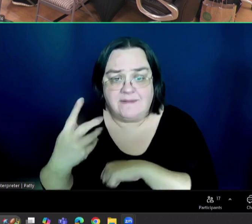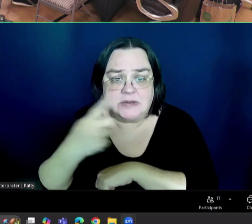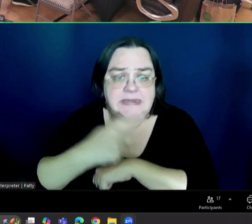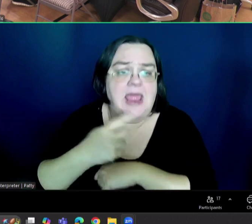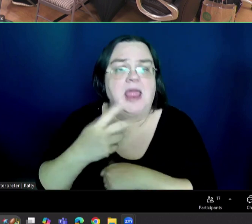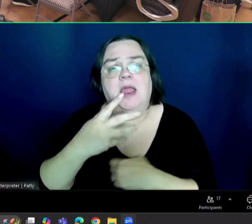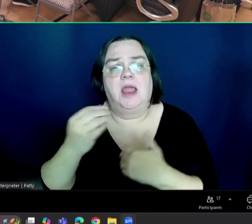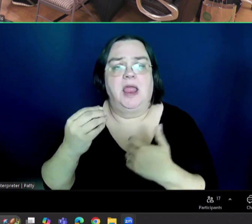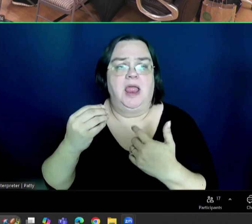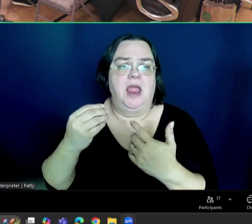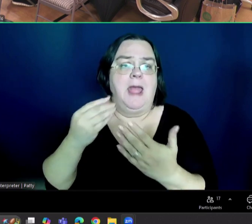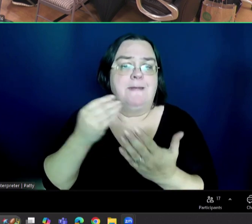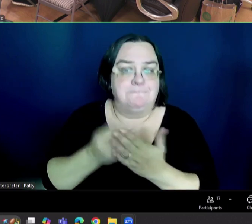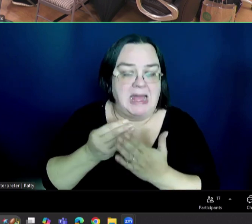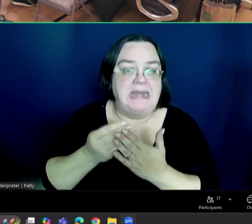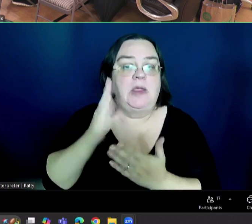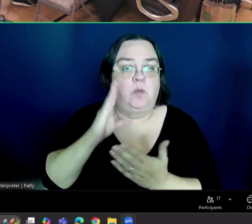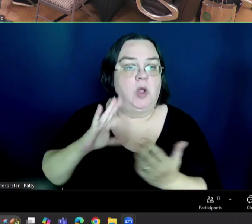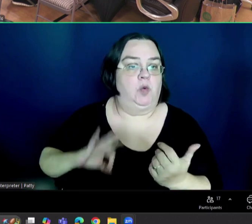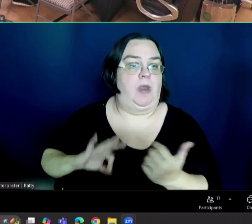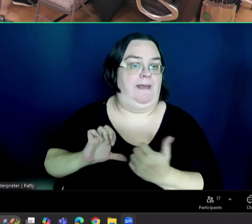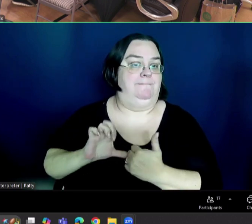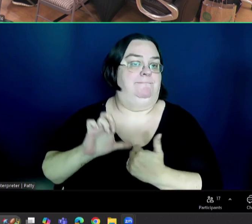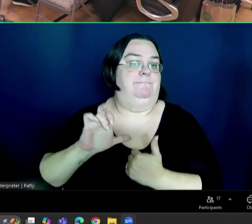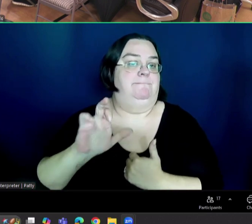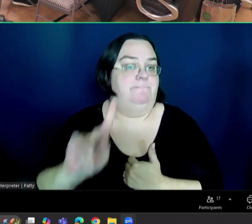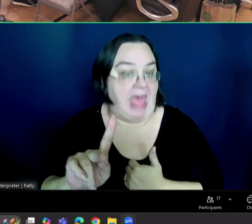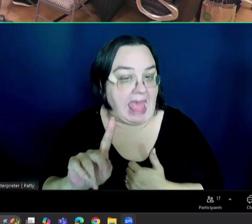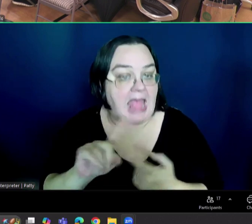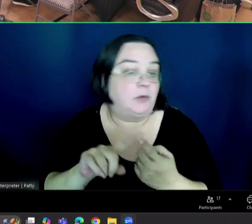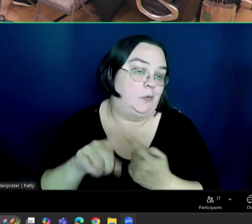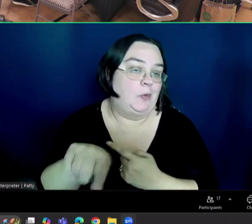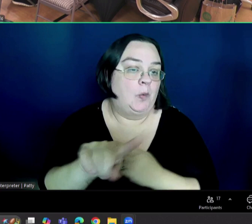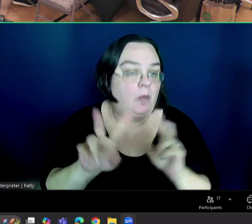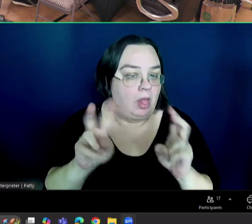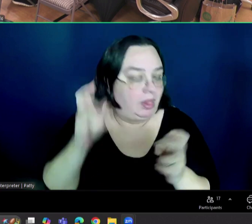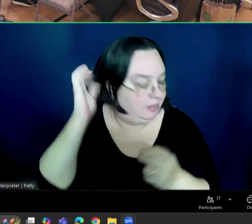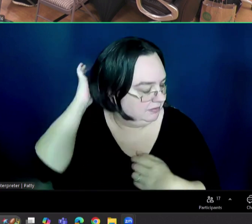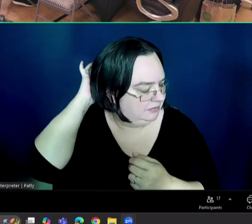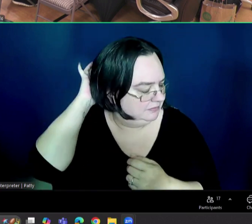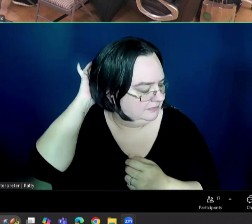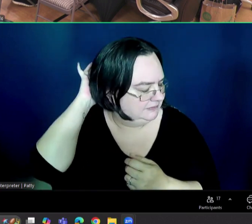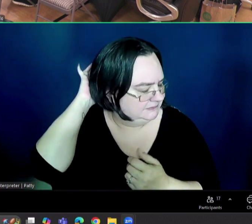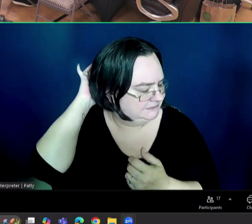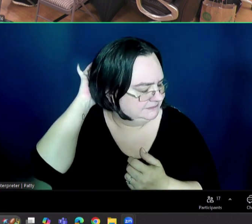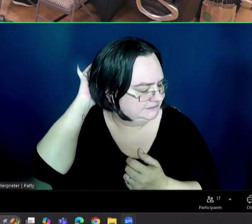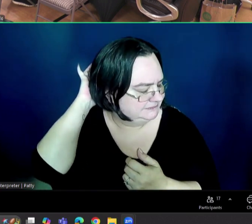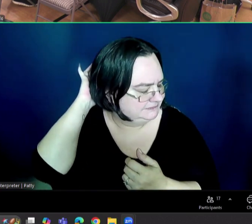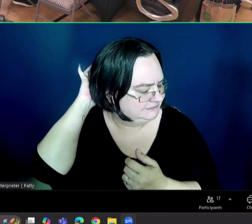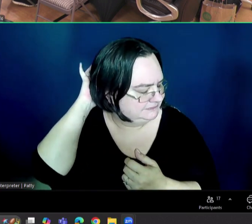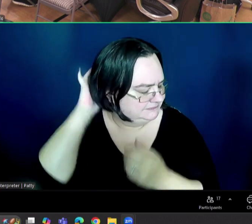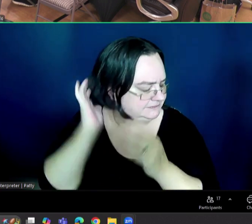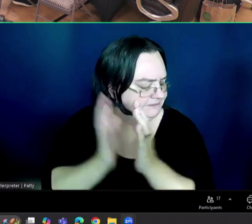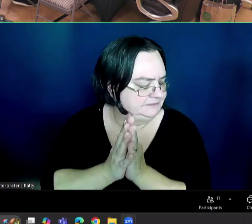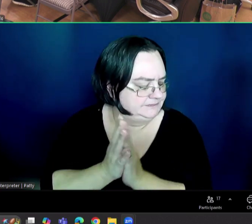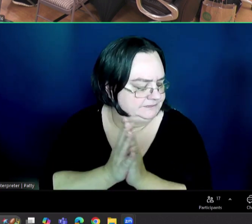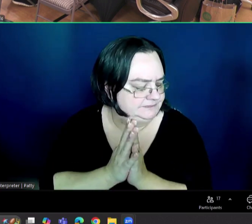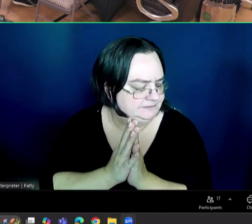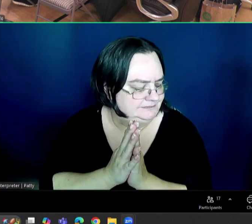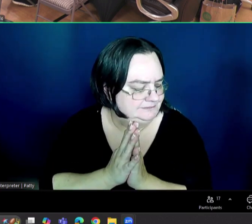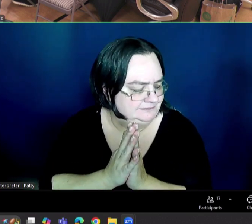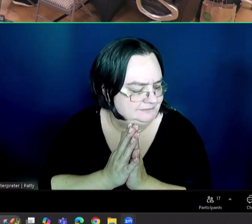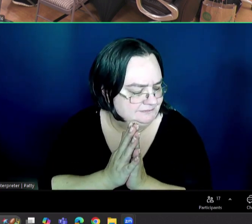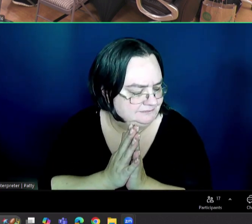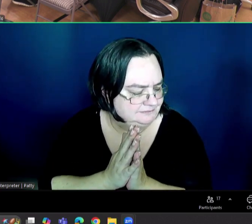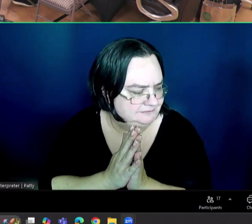money's credited back to you all, if you will. So yeah, again, the whole model